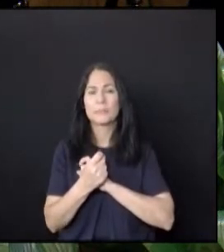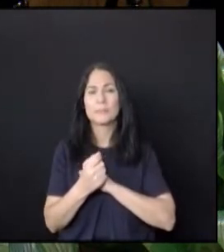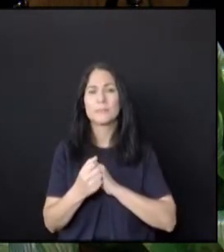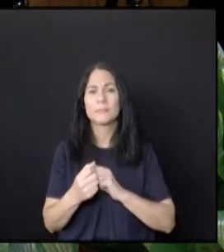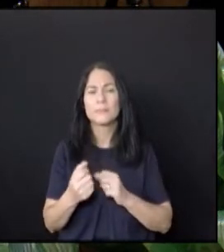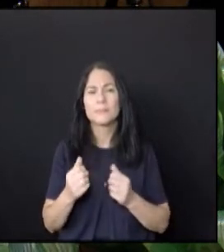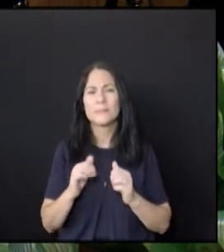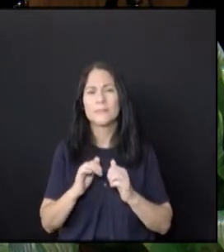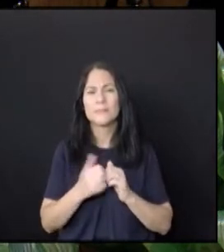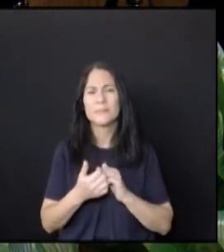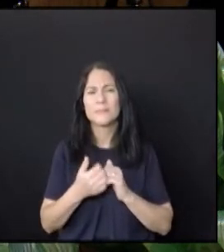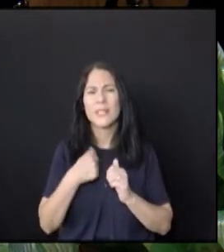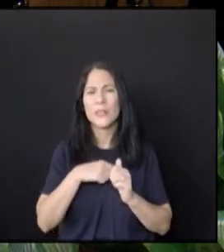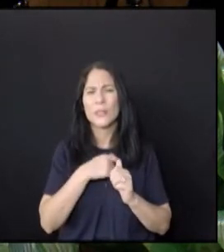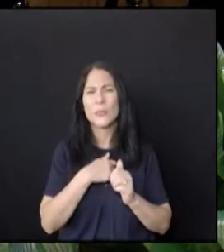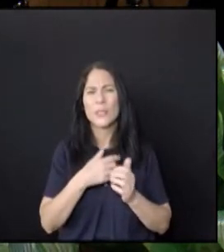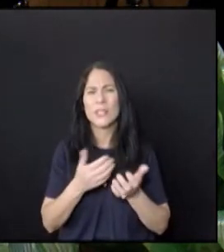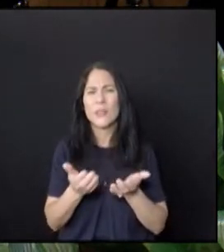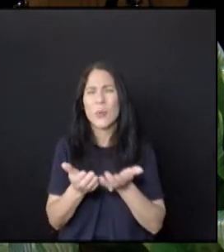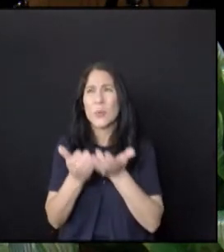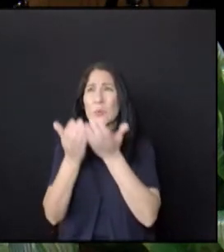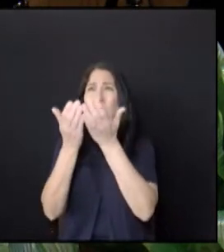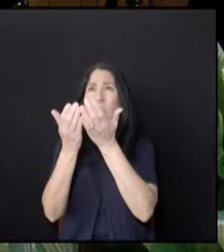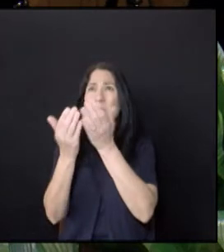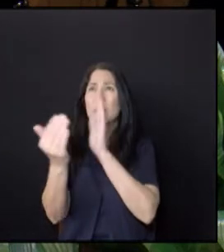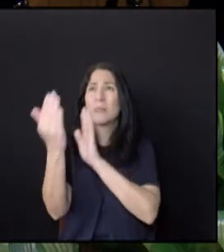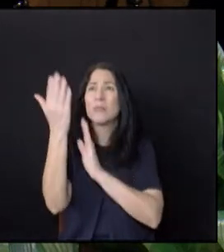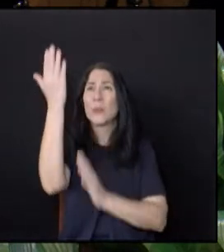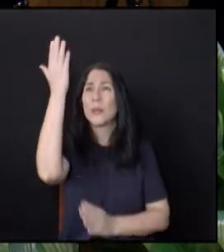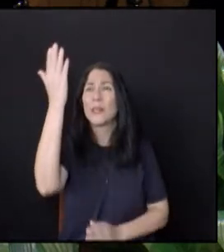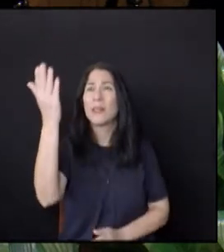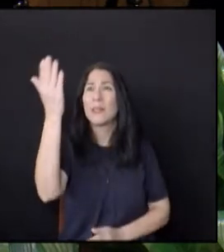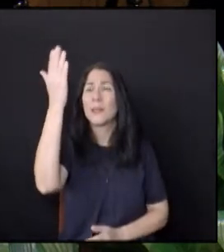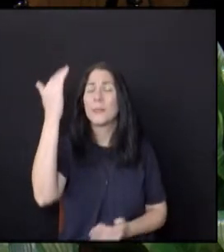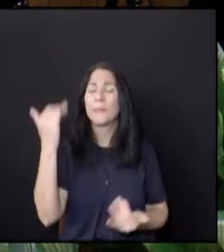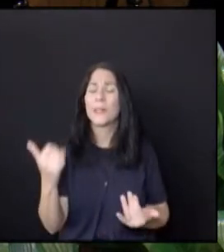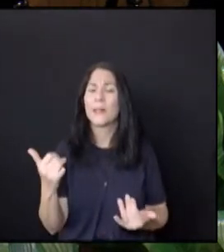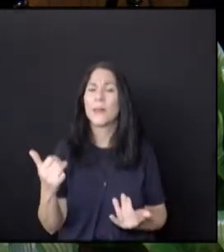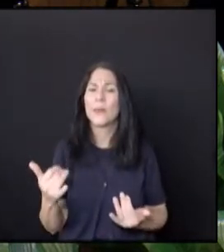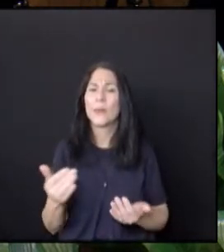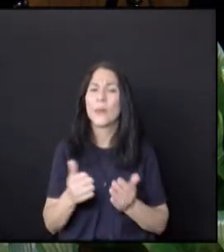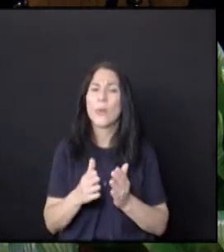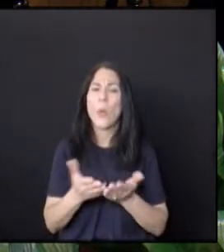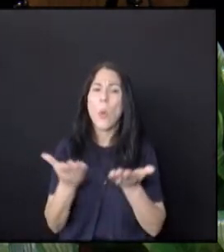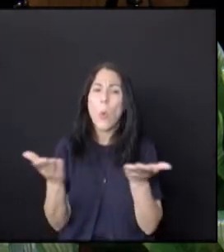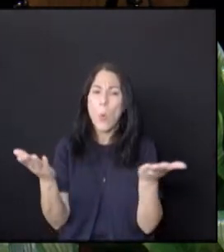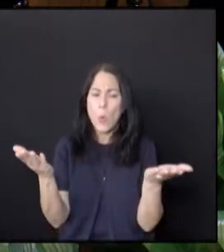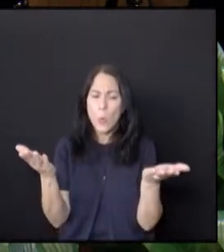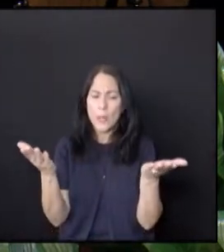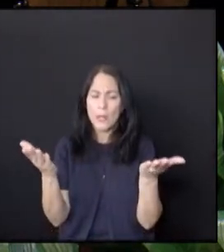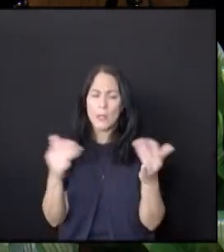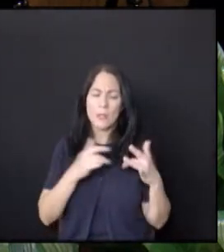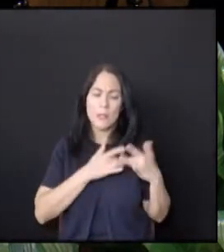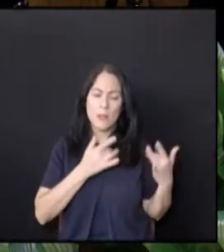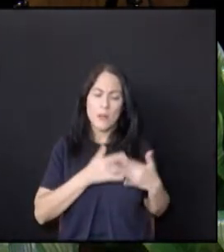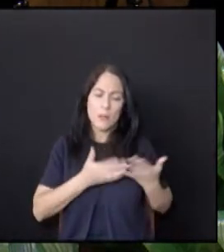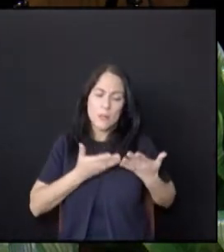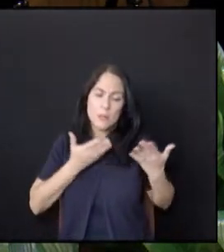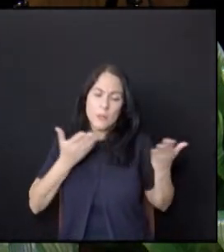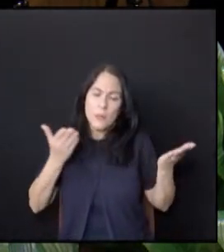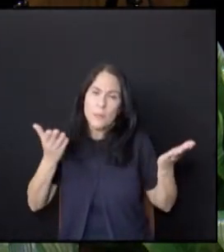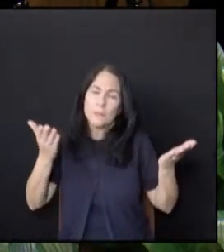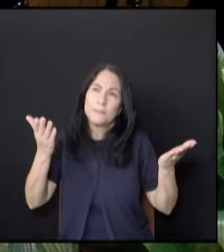And how do we hold those like this now before the Lord? Before the Lord, open hands, open hearts.